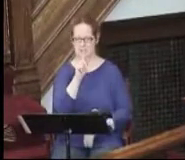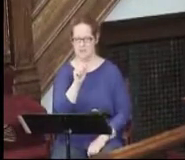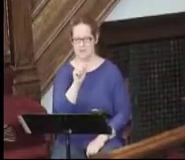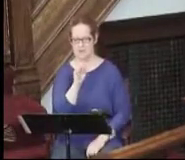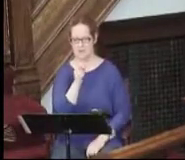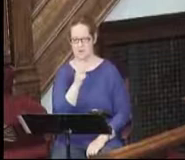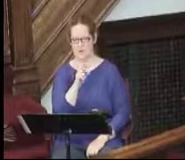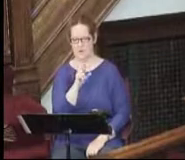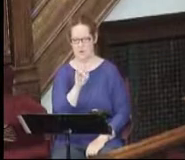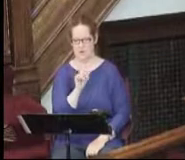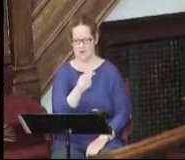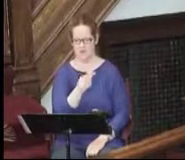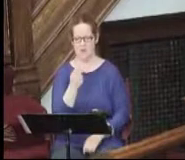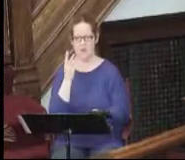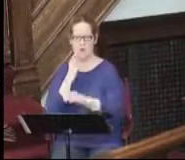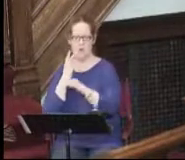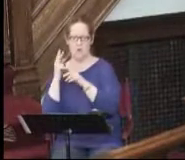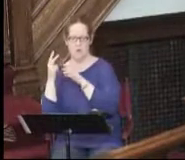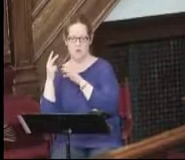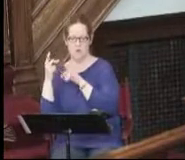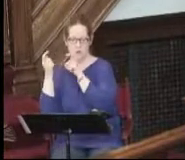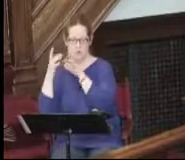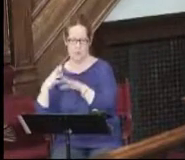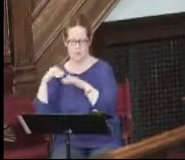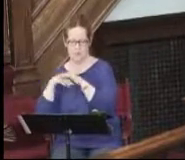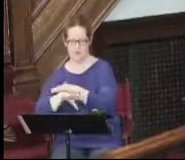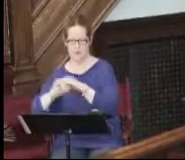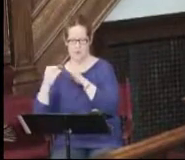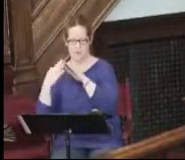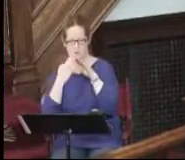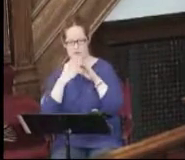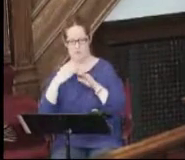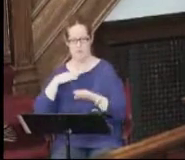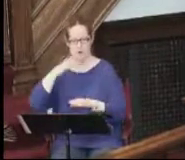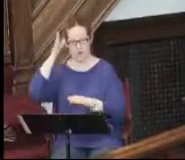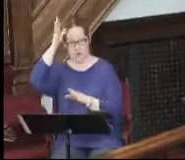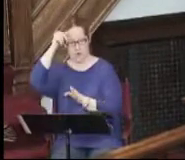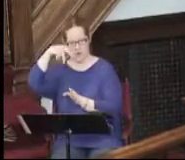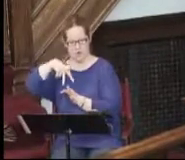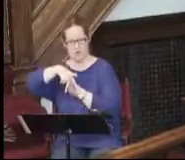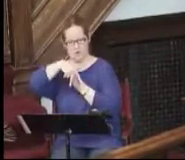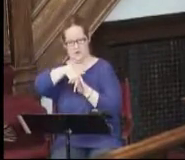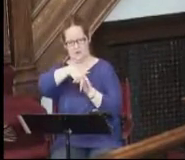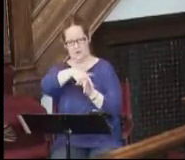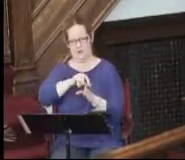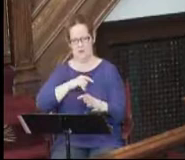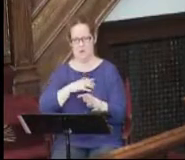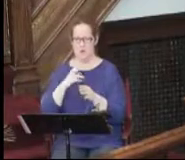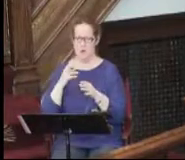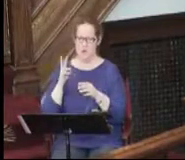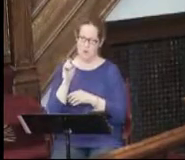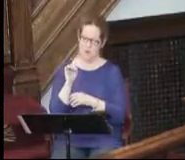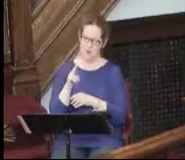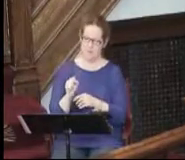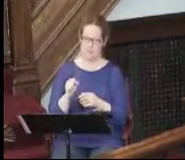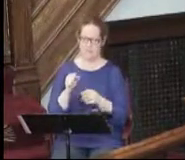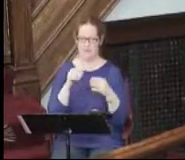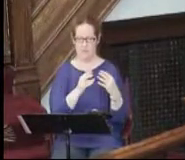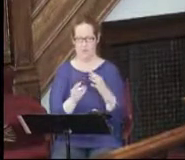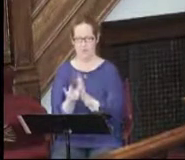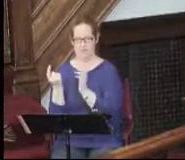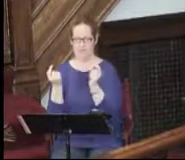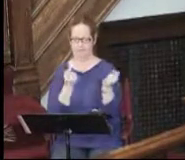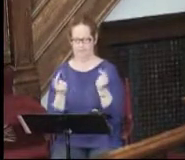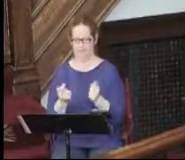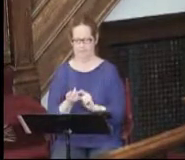Zechariah, the ruler entering Jerusalem on a donkey was to banish the weapons of war from the land